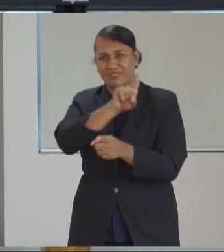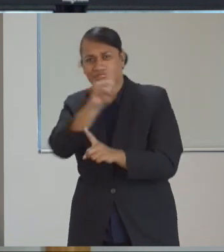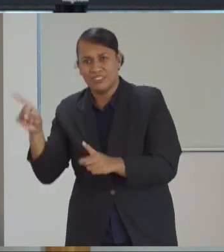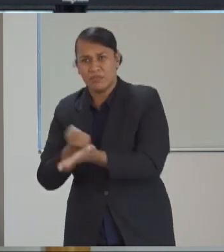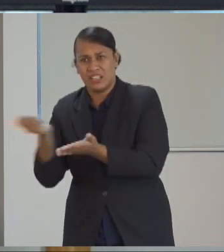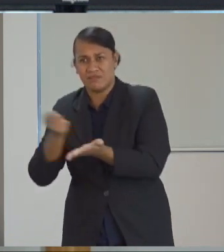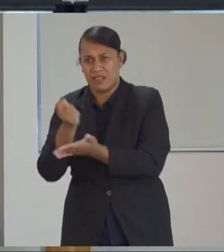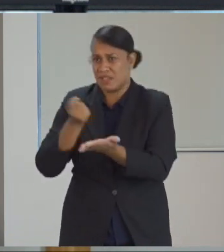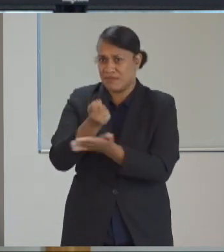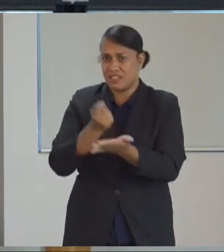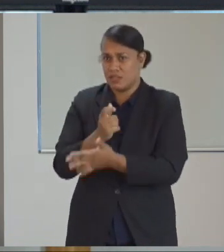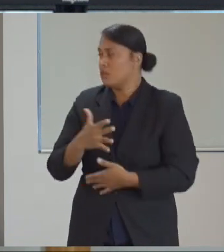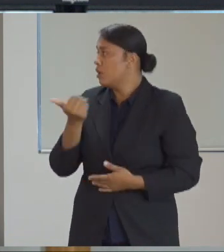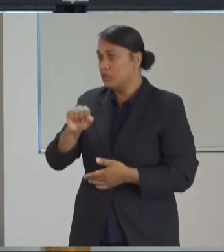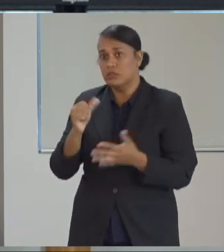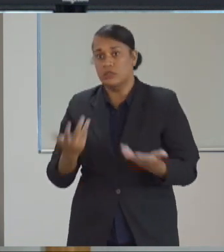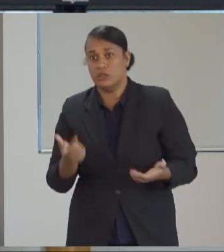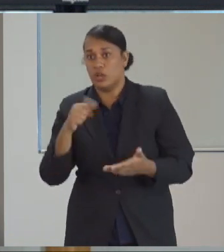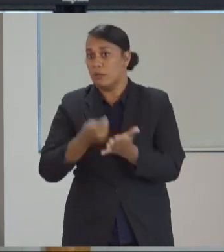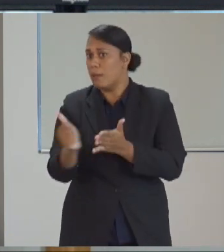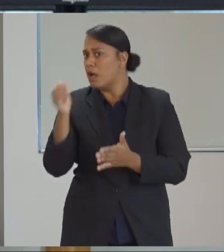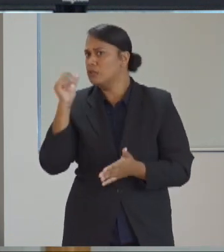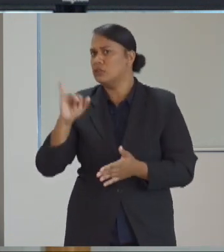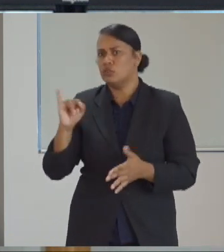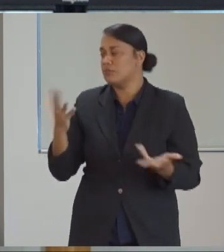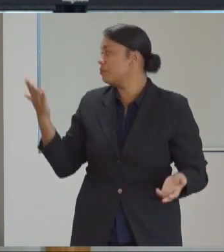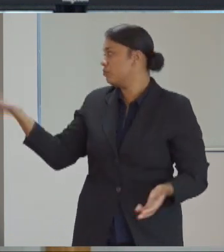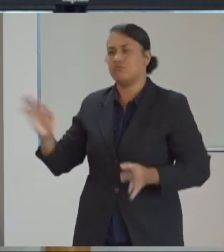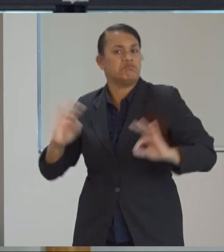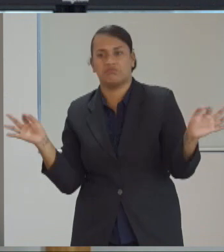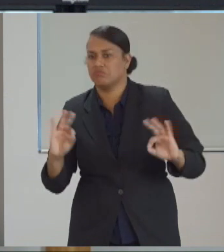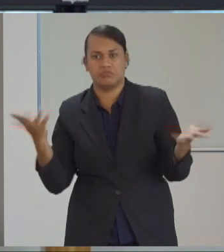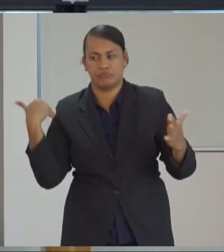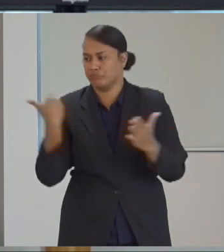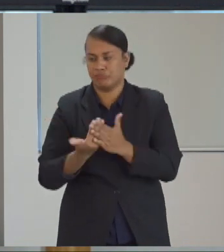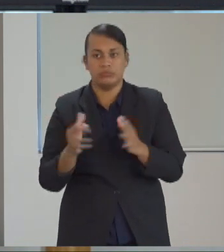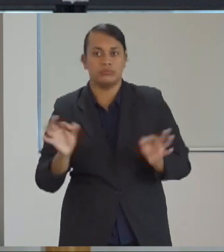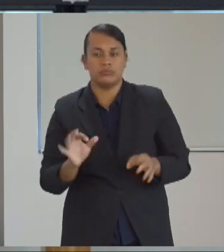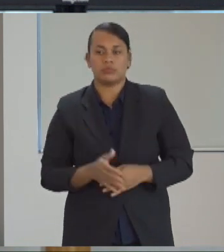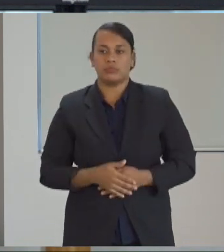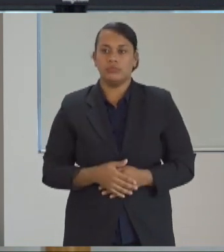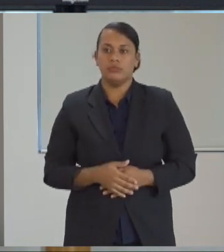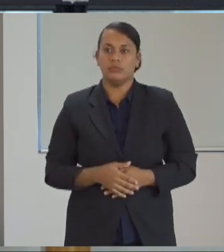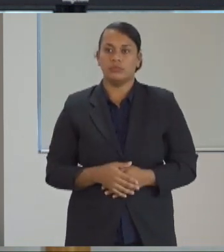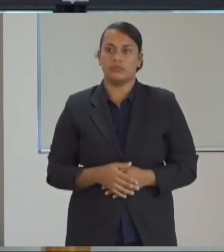insurance companies? Not at this point in time. Thank you. Any other questions on the magistracy? Just last one, sir.